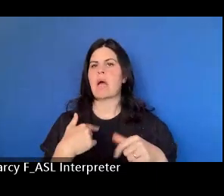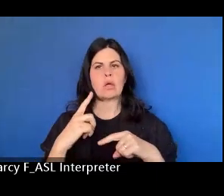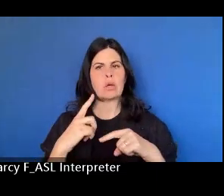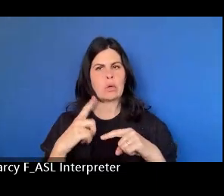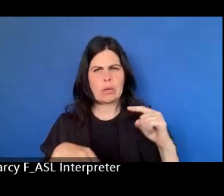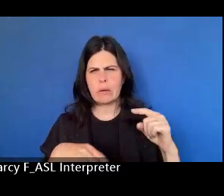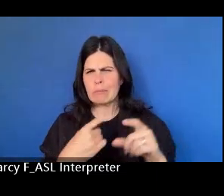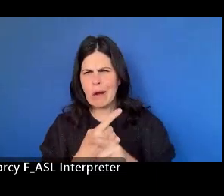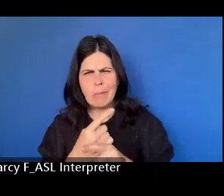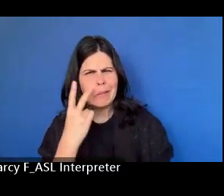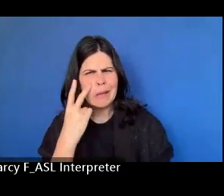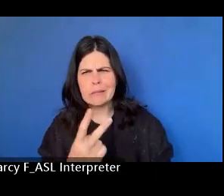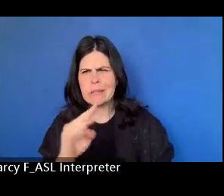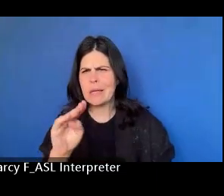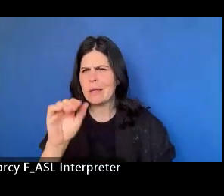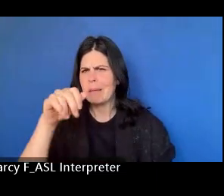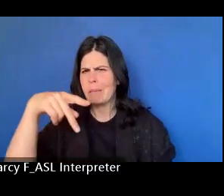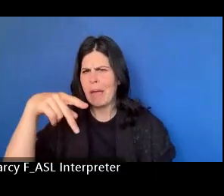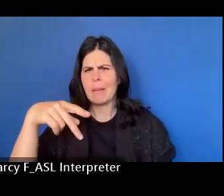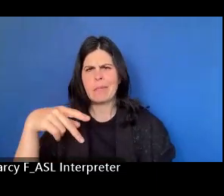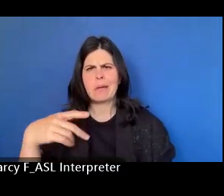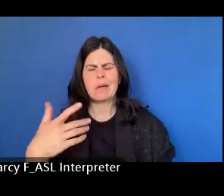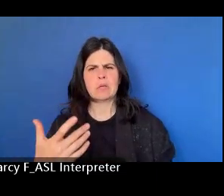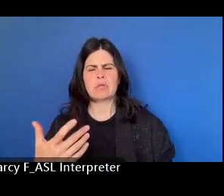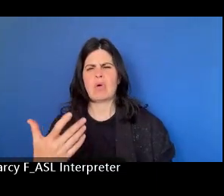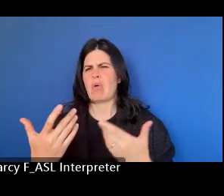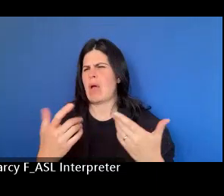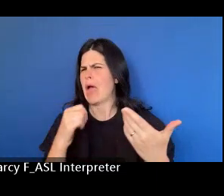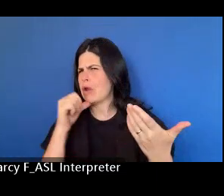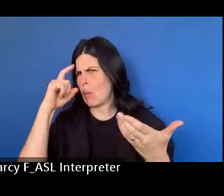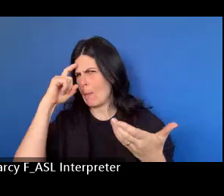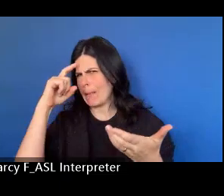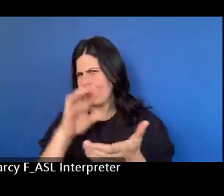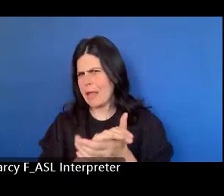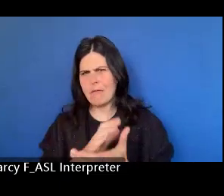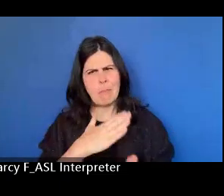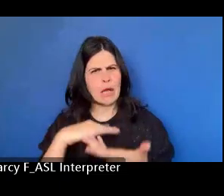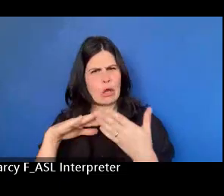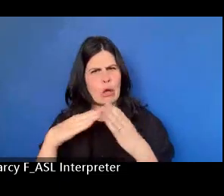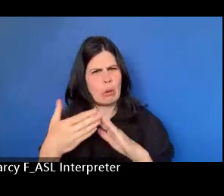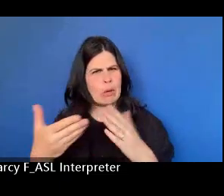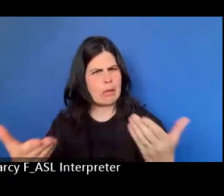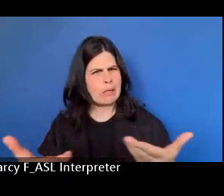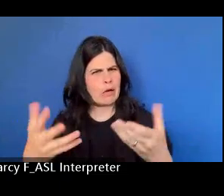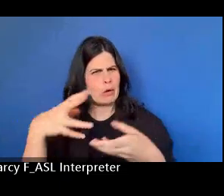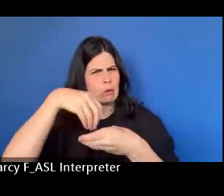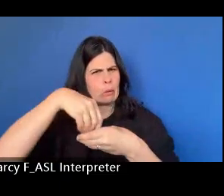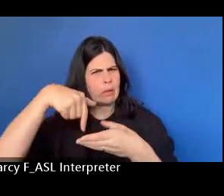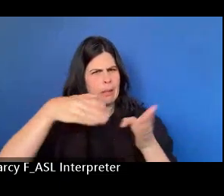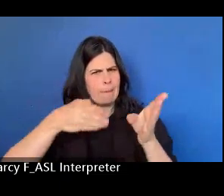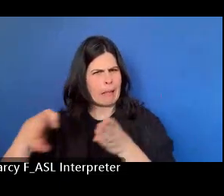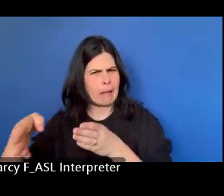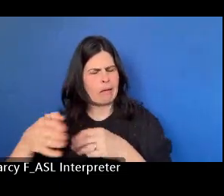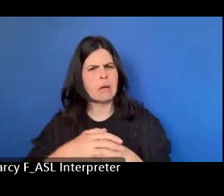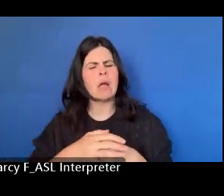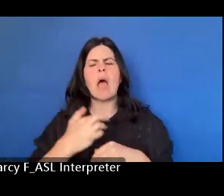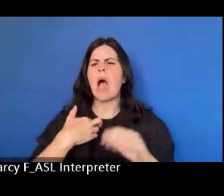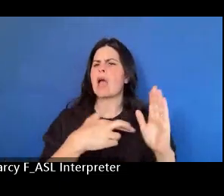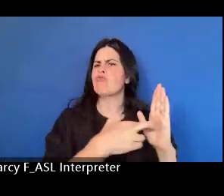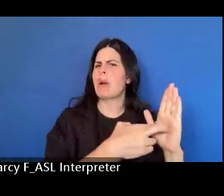the maps. I don't believe that my community is here, included in this plan. I